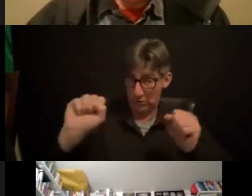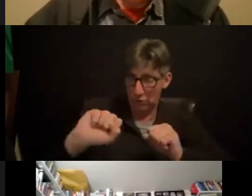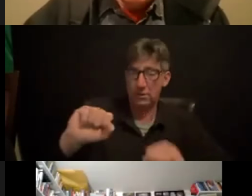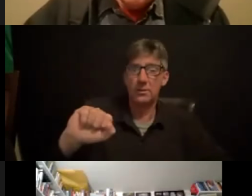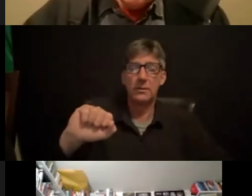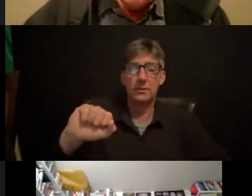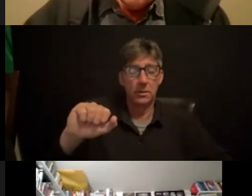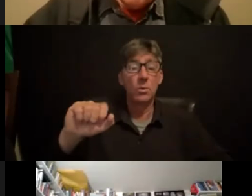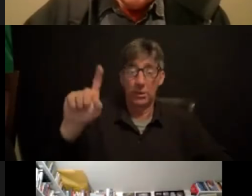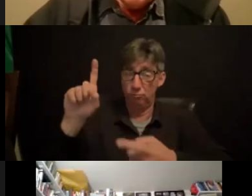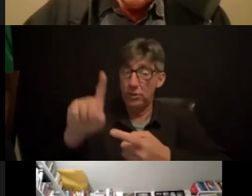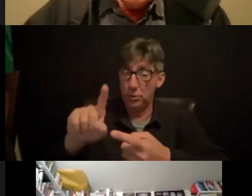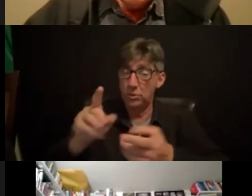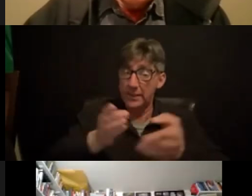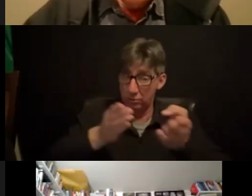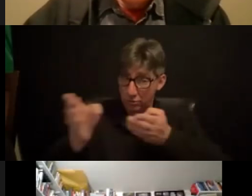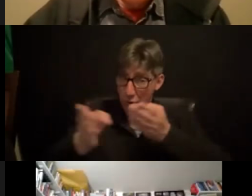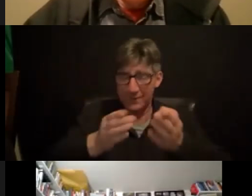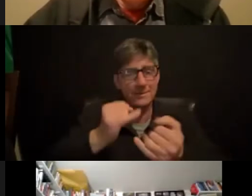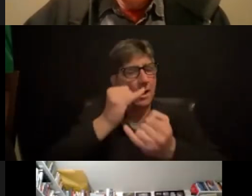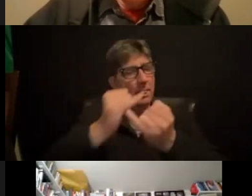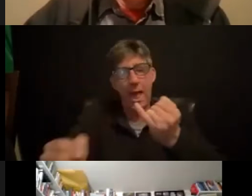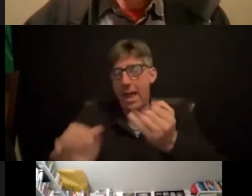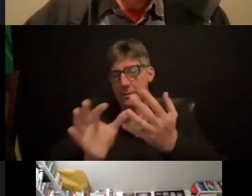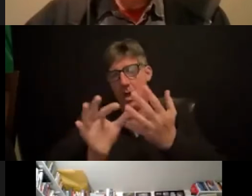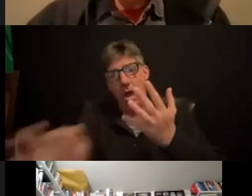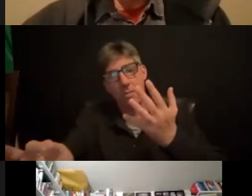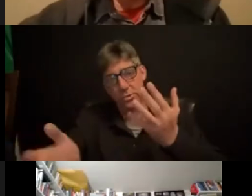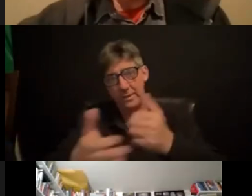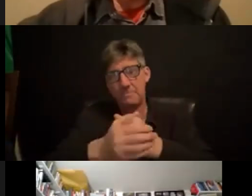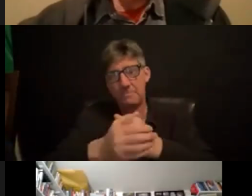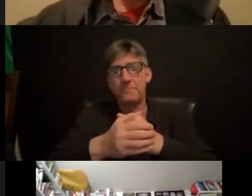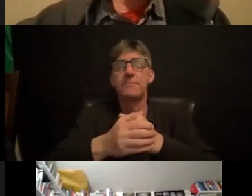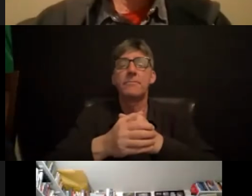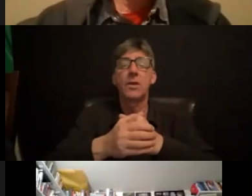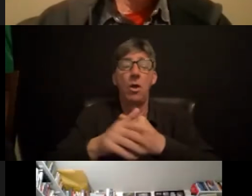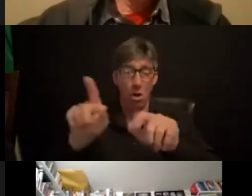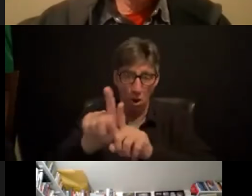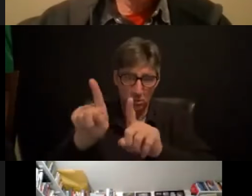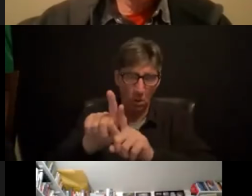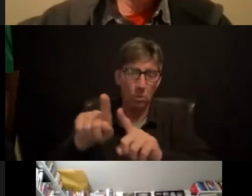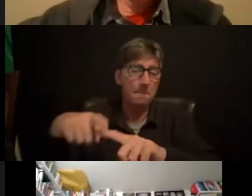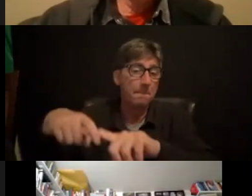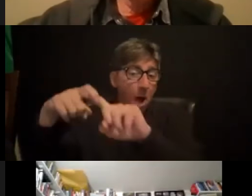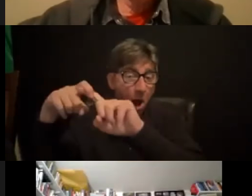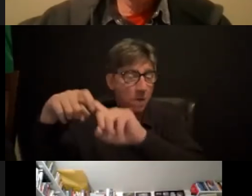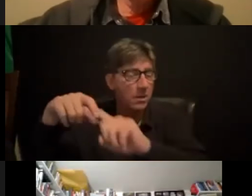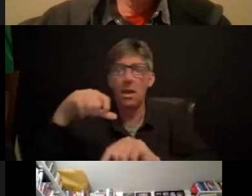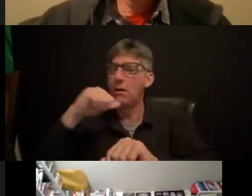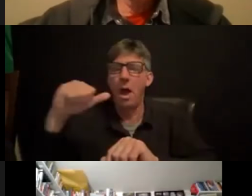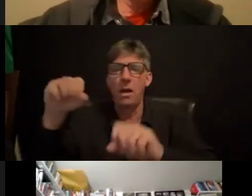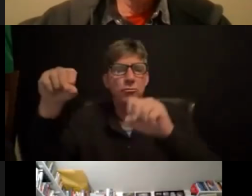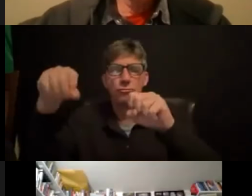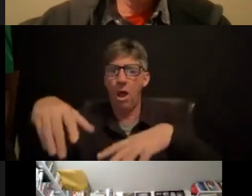said, reducing services is the option of last resort. We also put on pause, not canceled, but very clearly